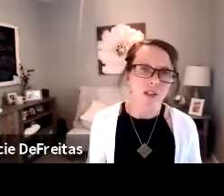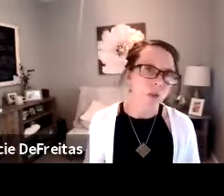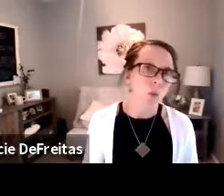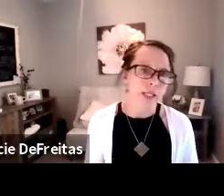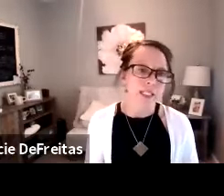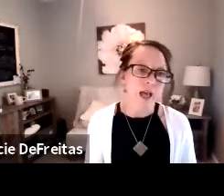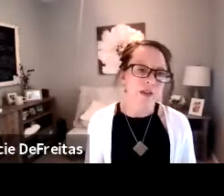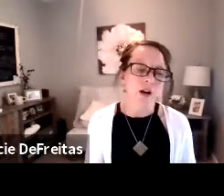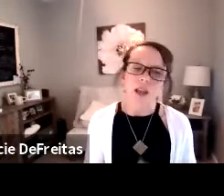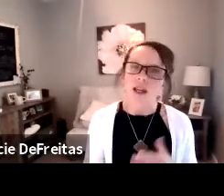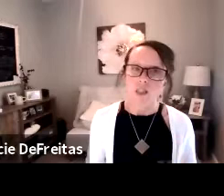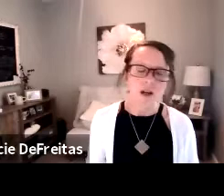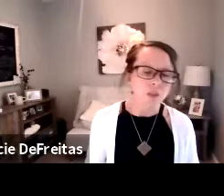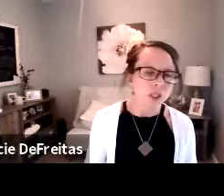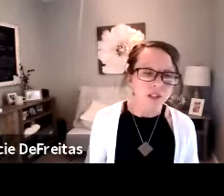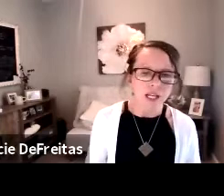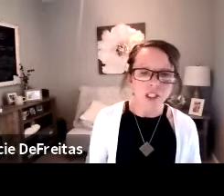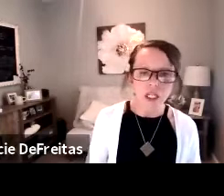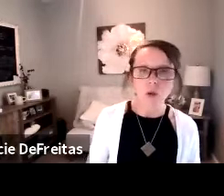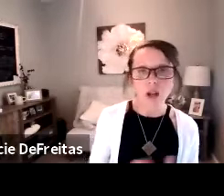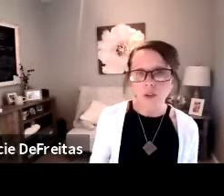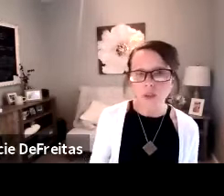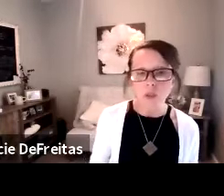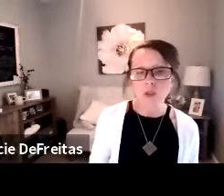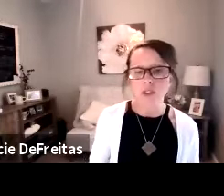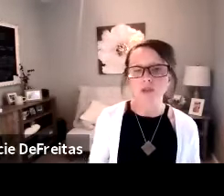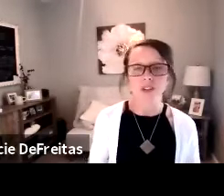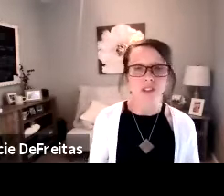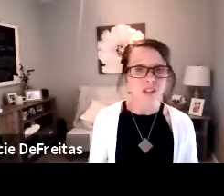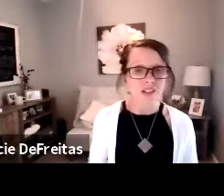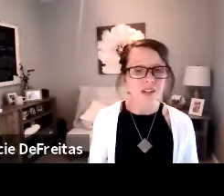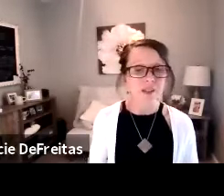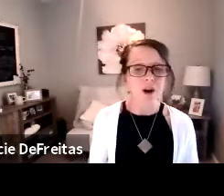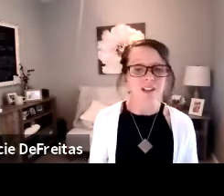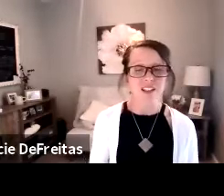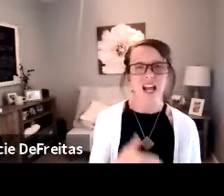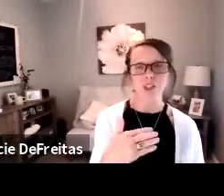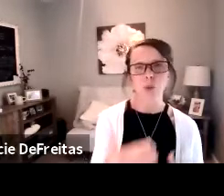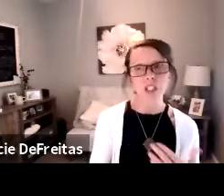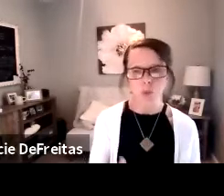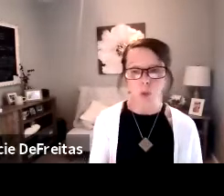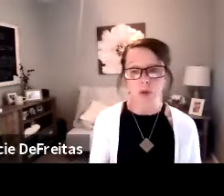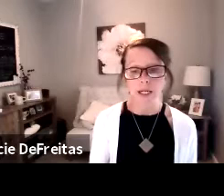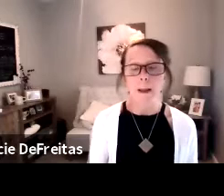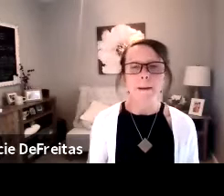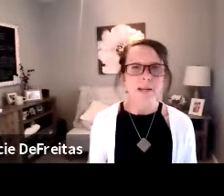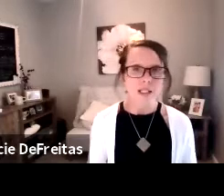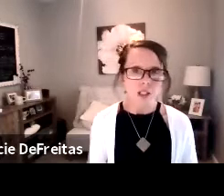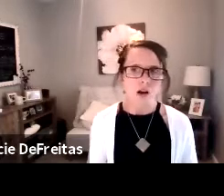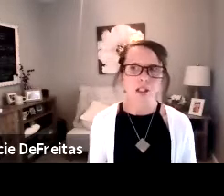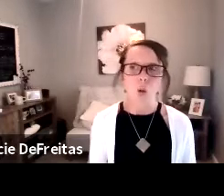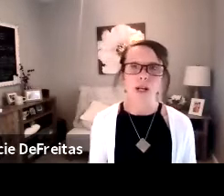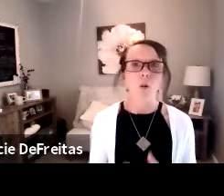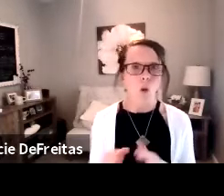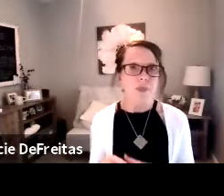in that process and working together. It's possible to contact Jan or other resources for assistance in that process as you're exploring